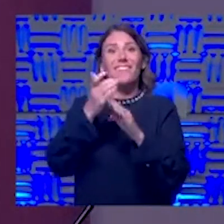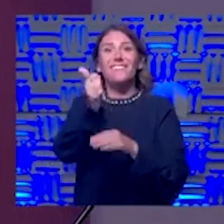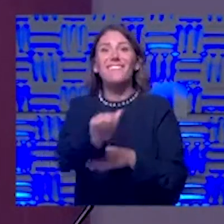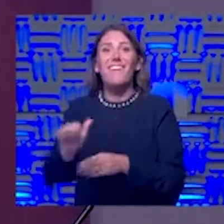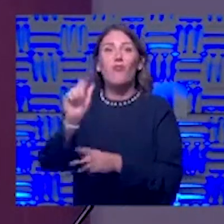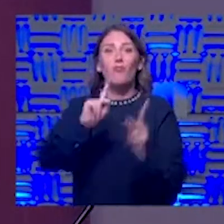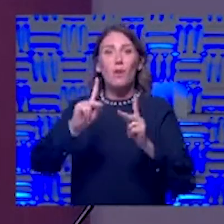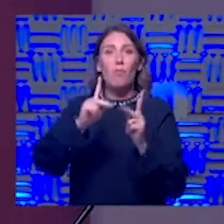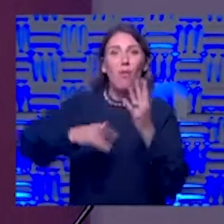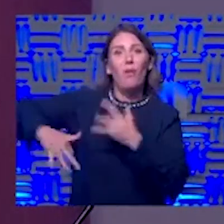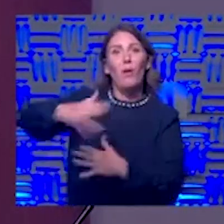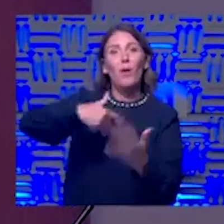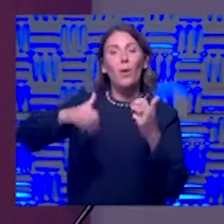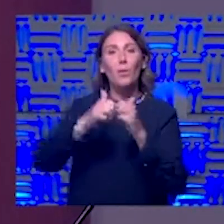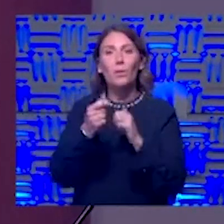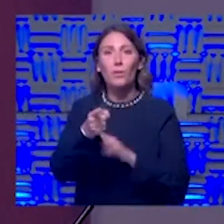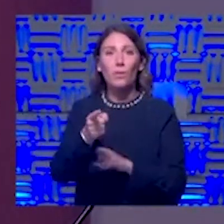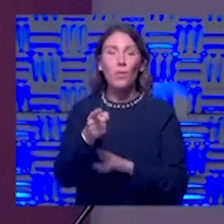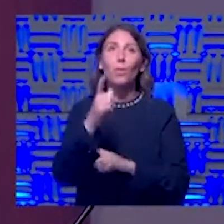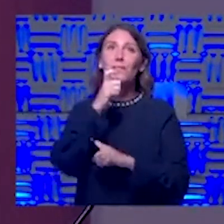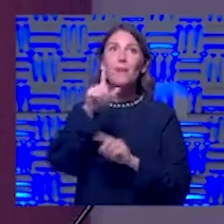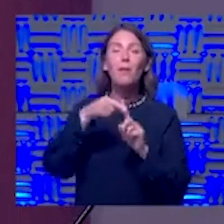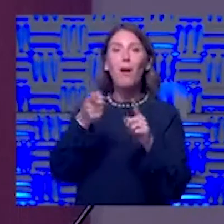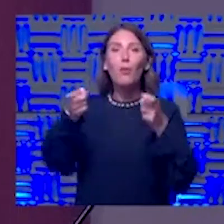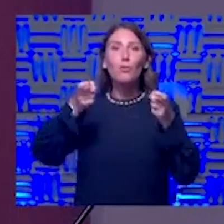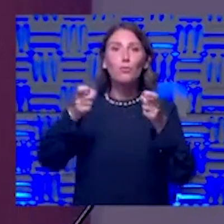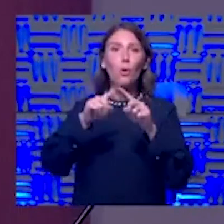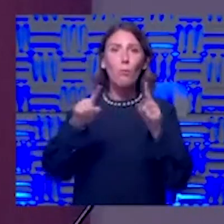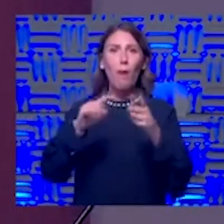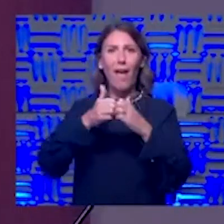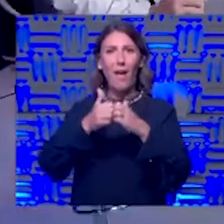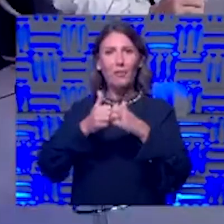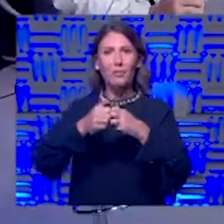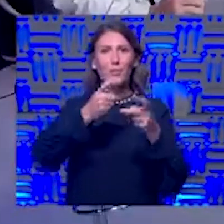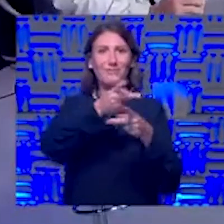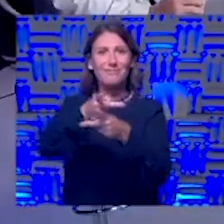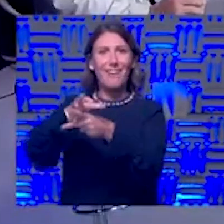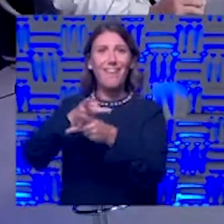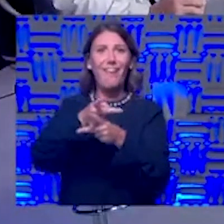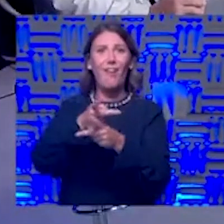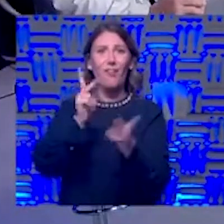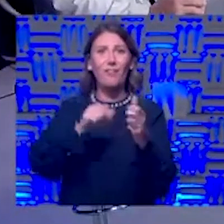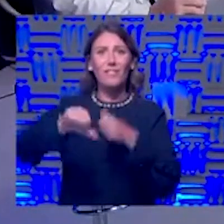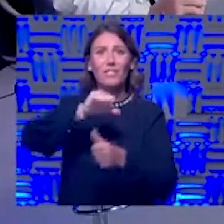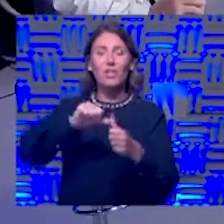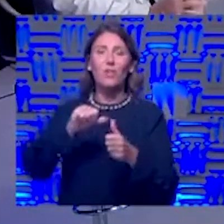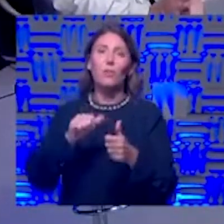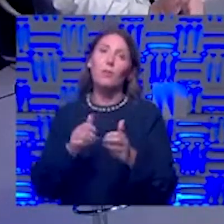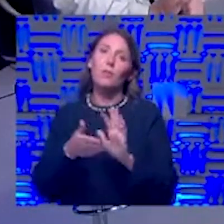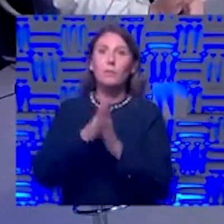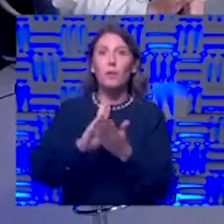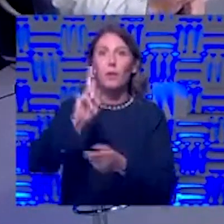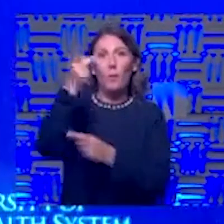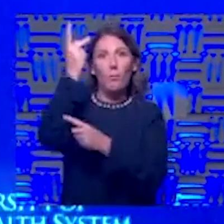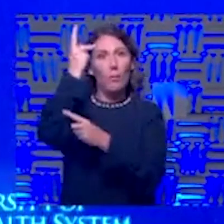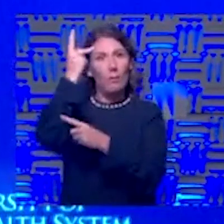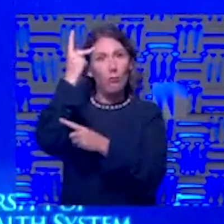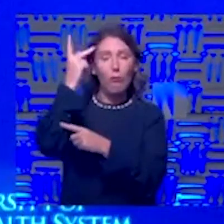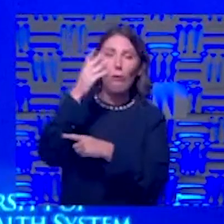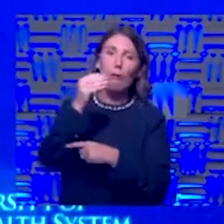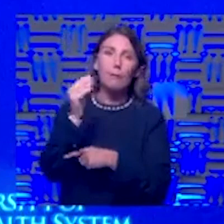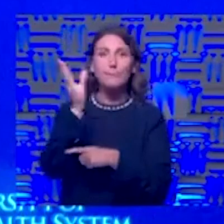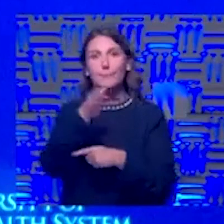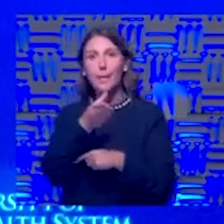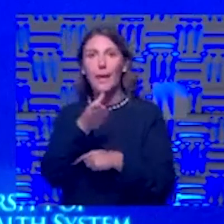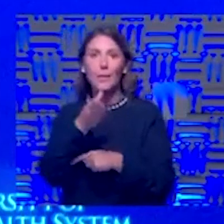to do, that it's not really about control, but about how we take care of each other. Yeah. Yeah, and it's become kind of a political/social issue.